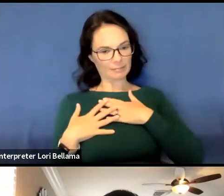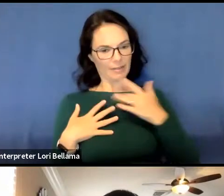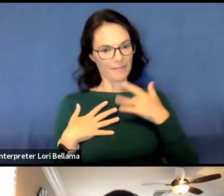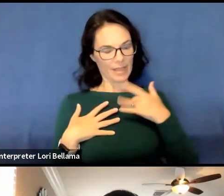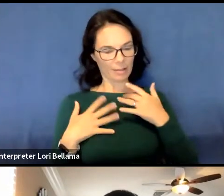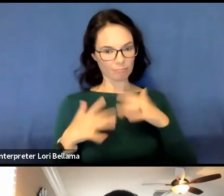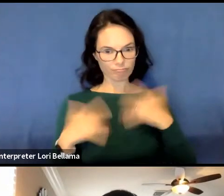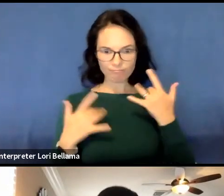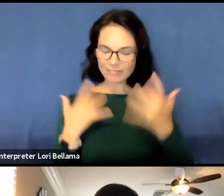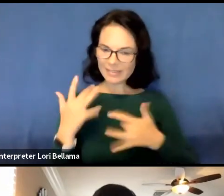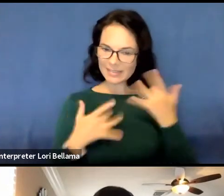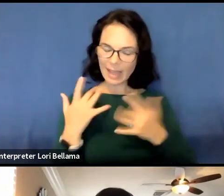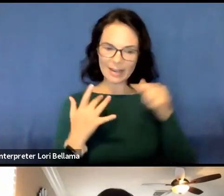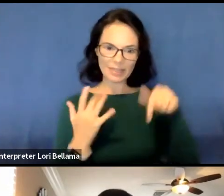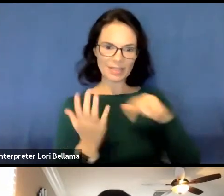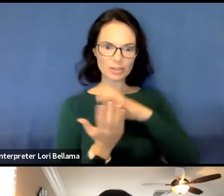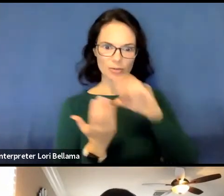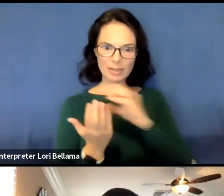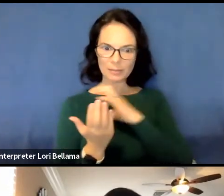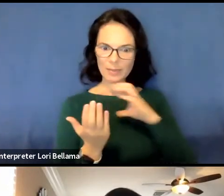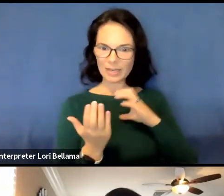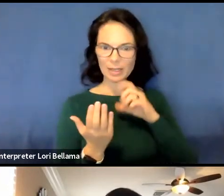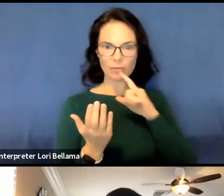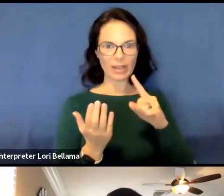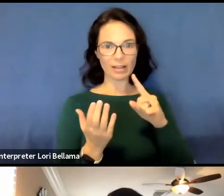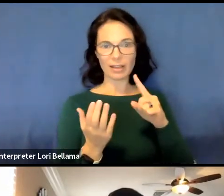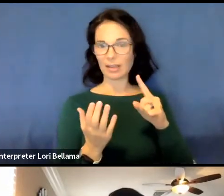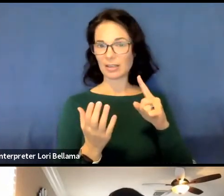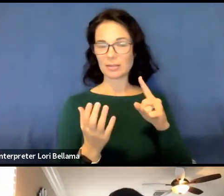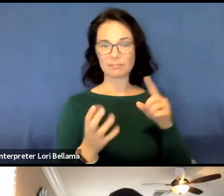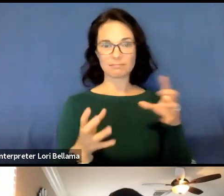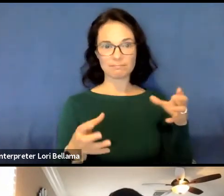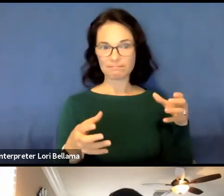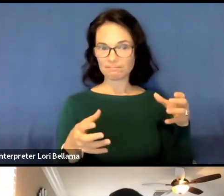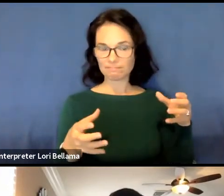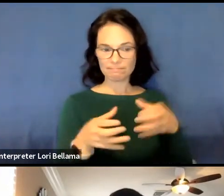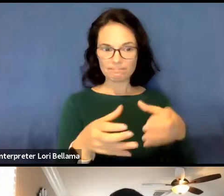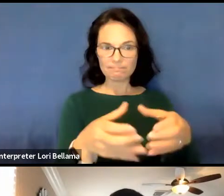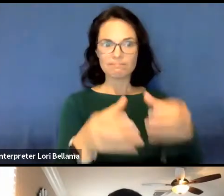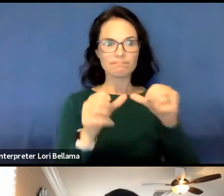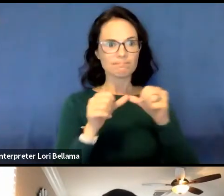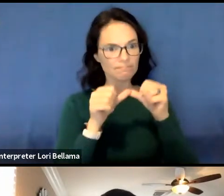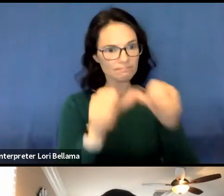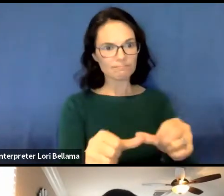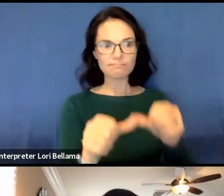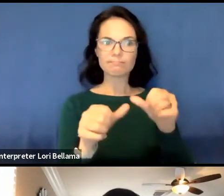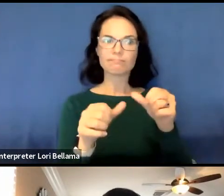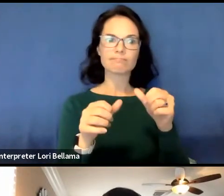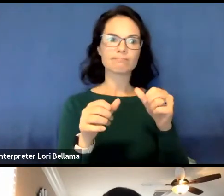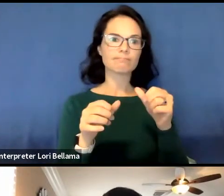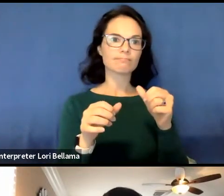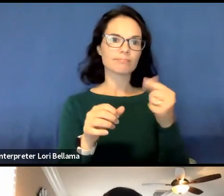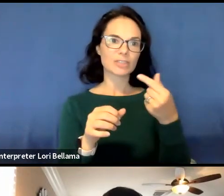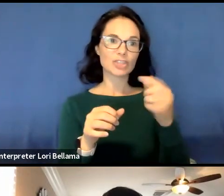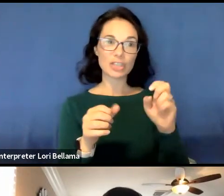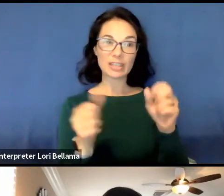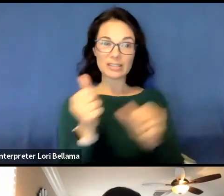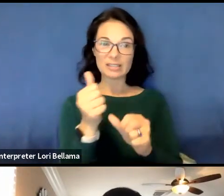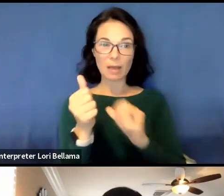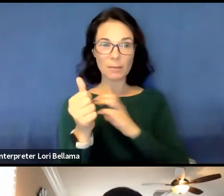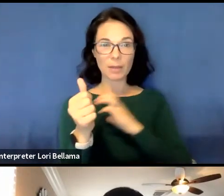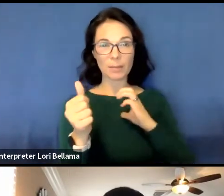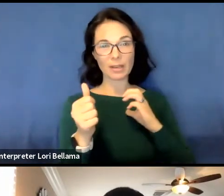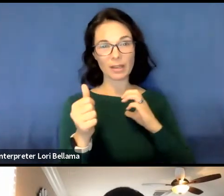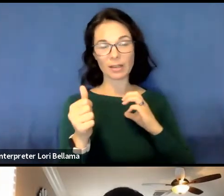curriculum committee has kind of re-engaged and kept moving forward with the meetings of the GE subcommittee. I think